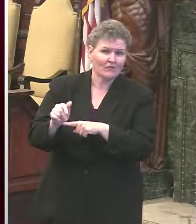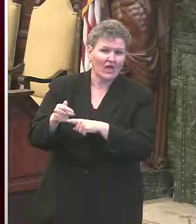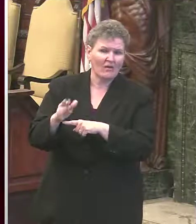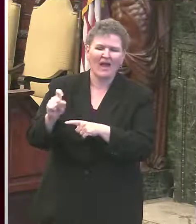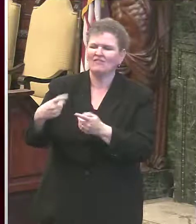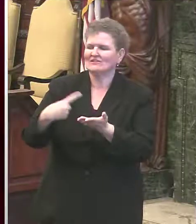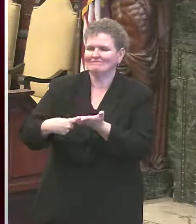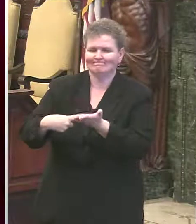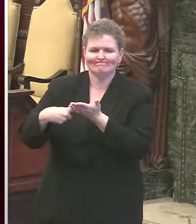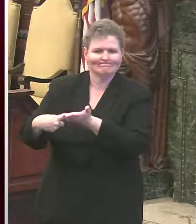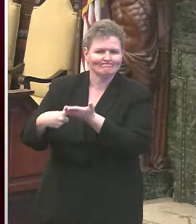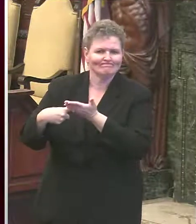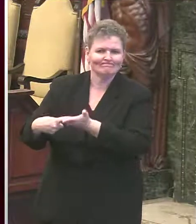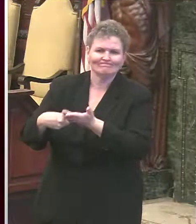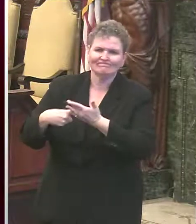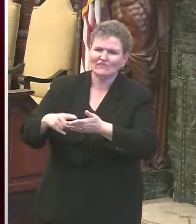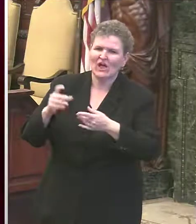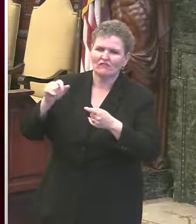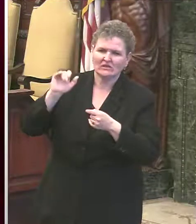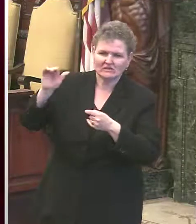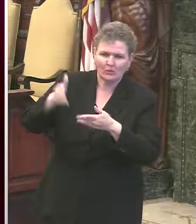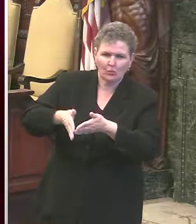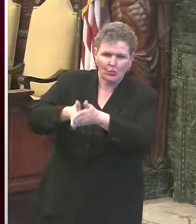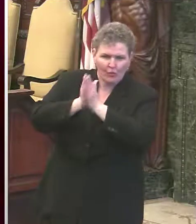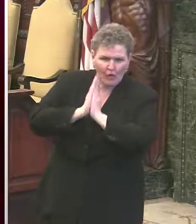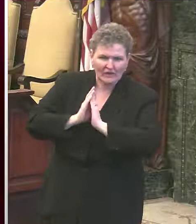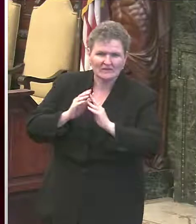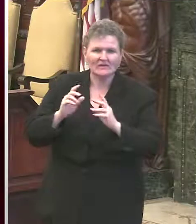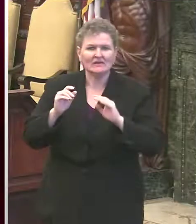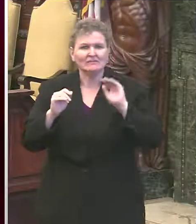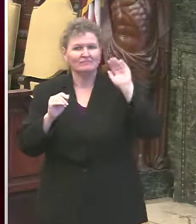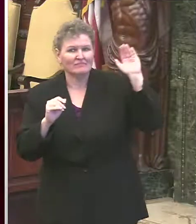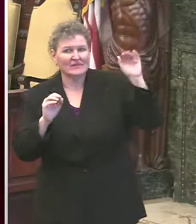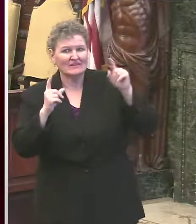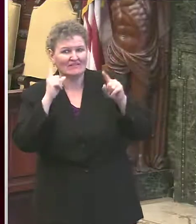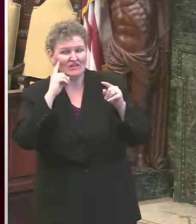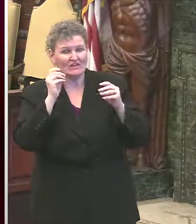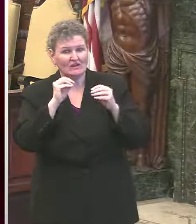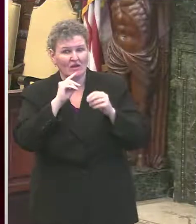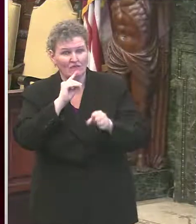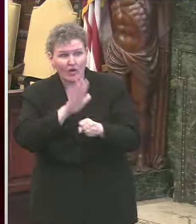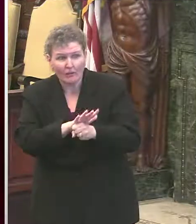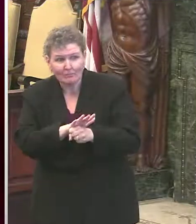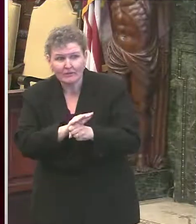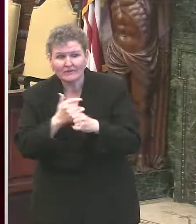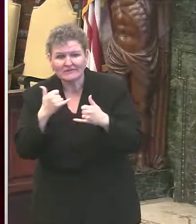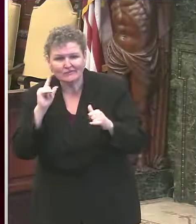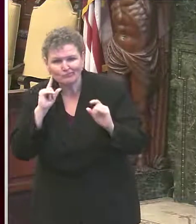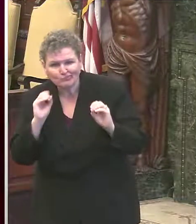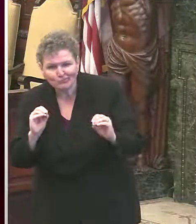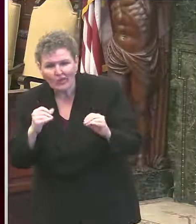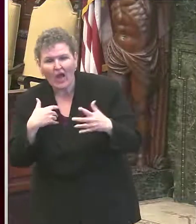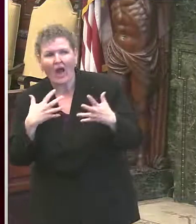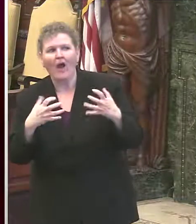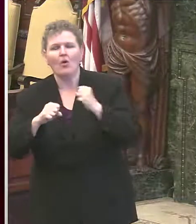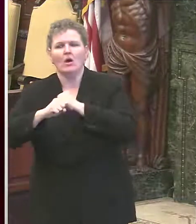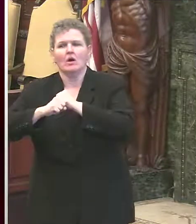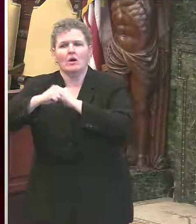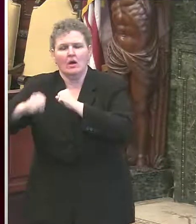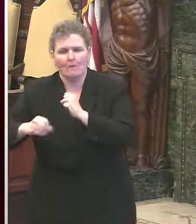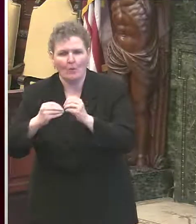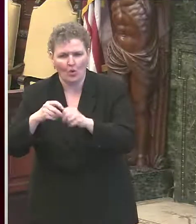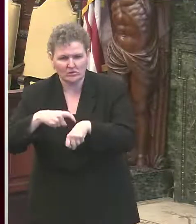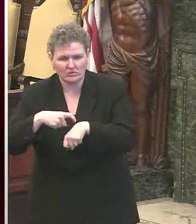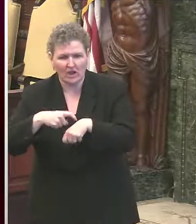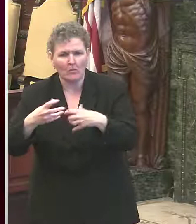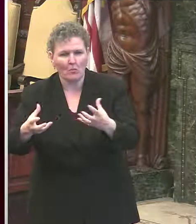put in requests. We have no confirmation that they will extend it. We would love to have them extend it. And with the Johnson & Johnson vaccine,